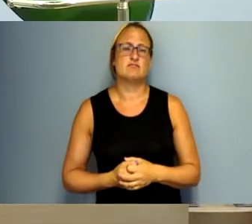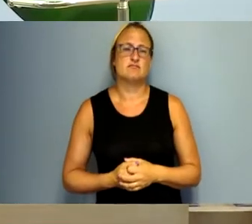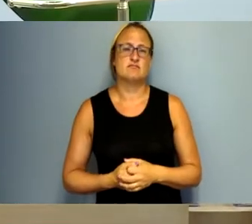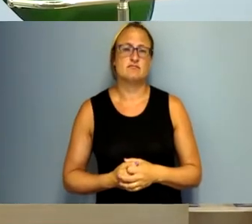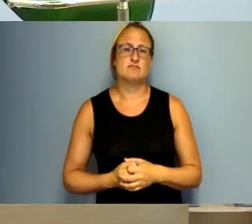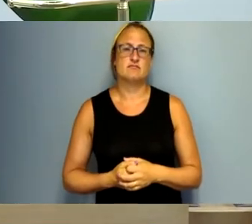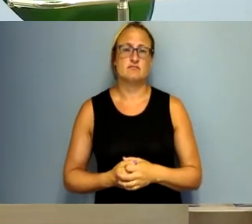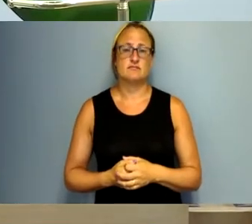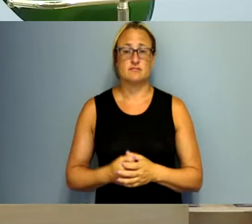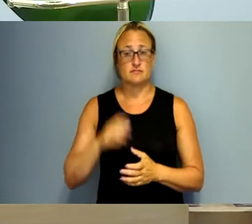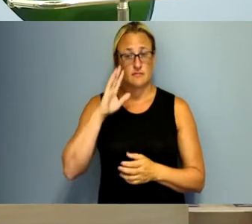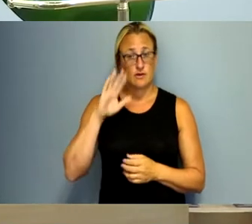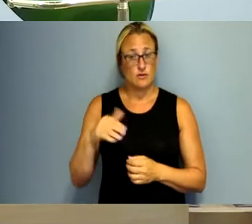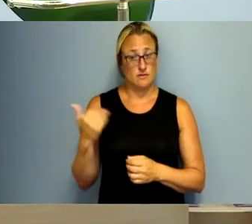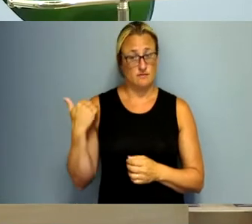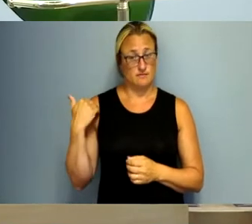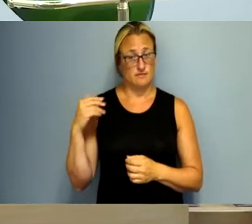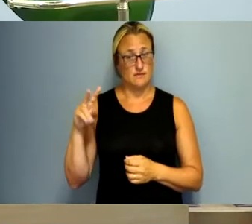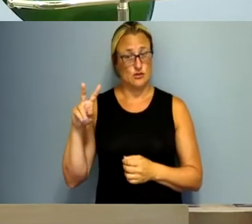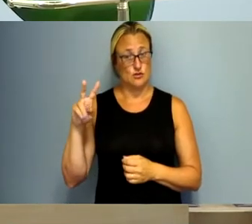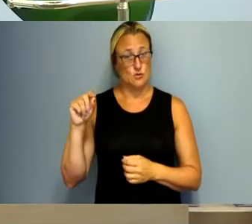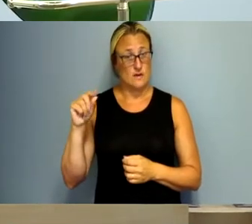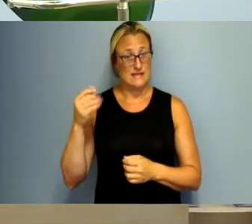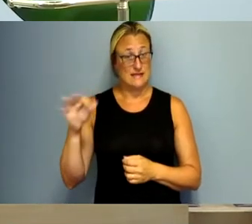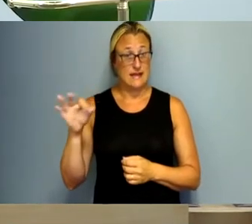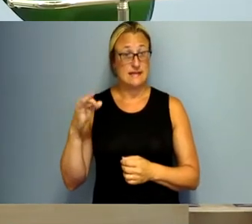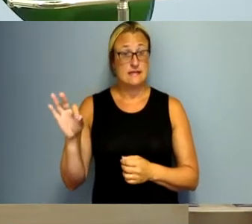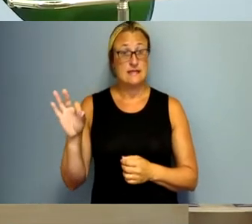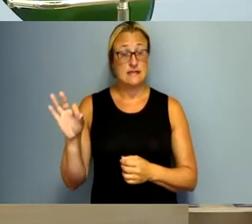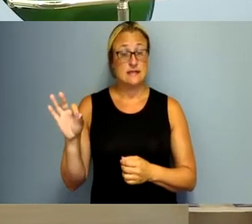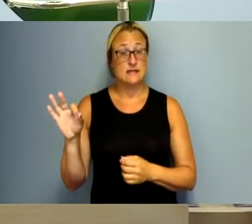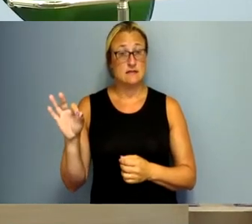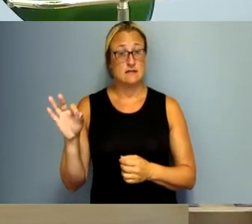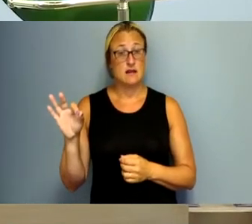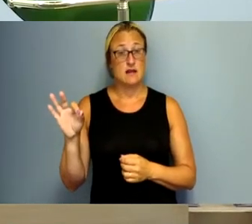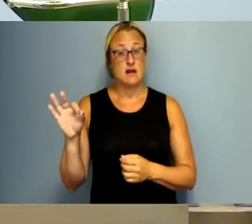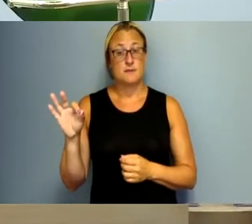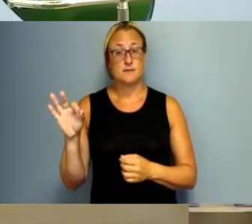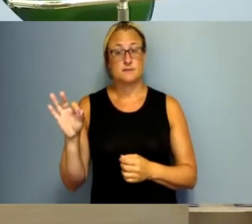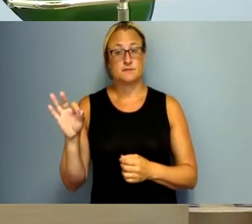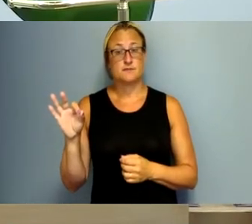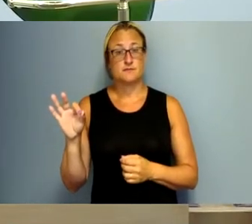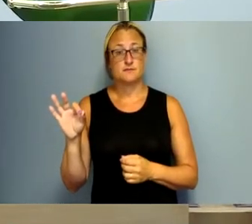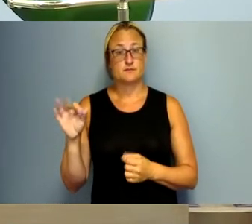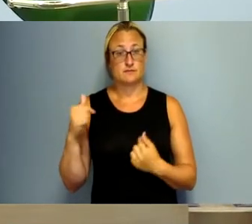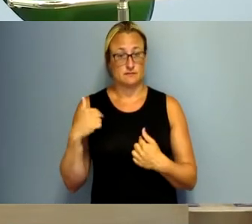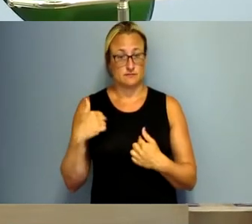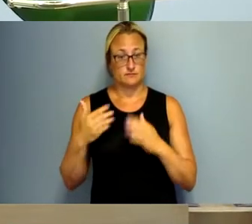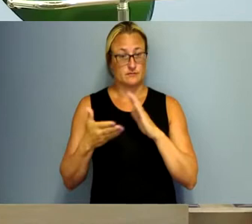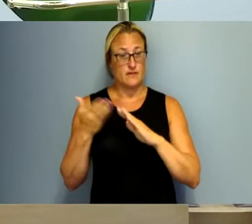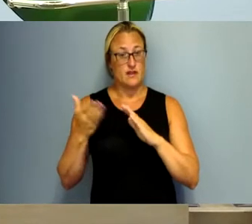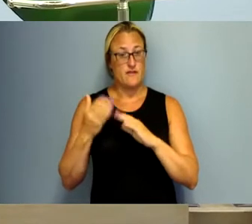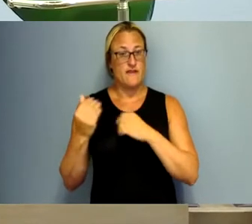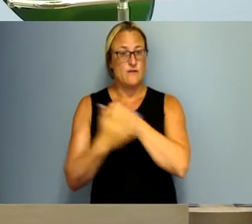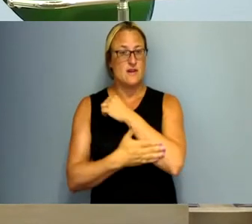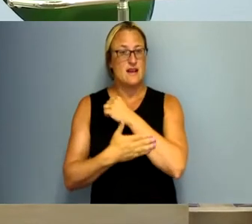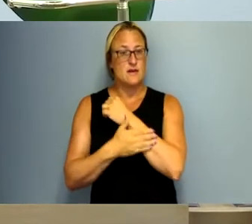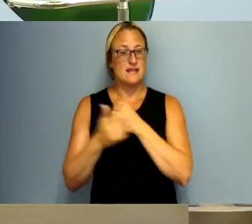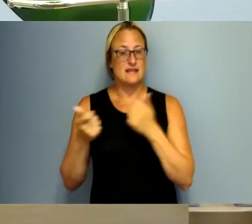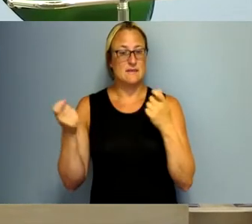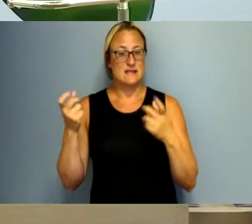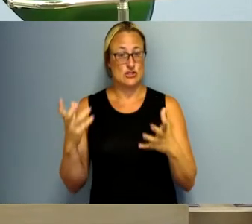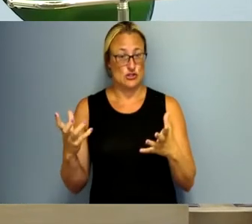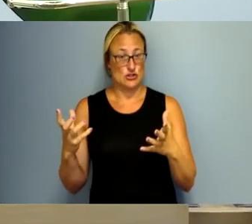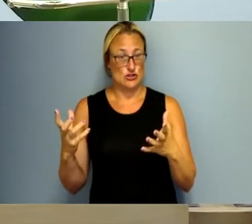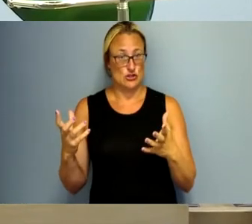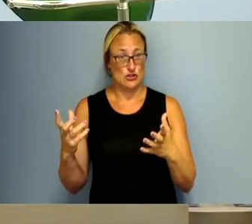Back in 2019, when I ran for county commissioner, first ran after